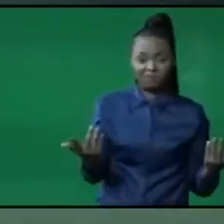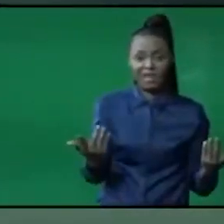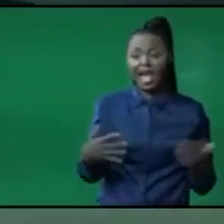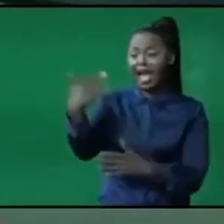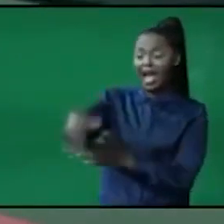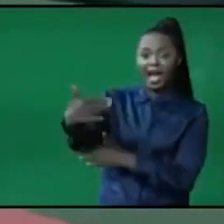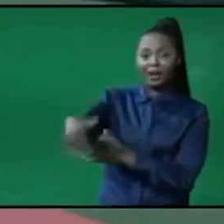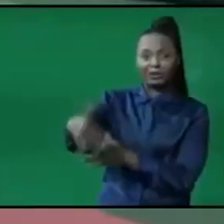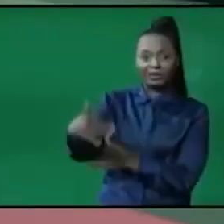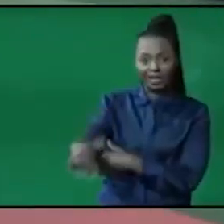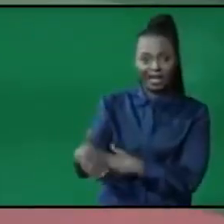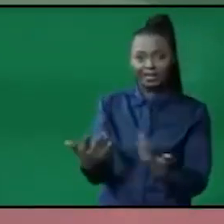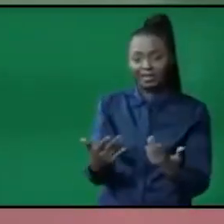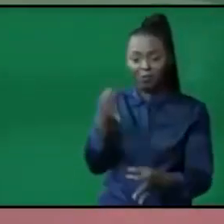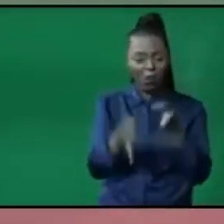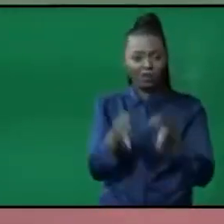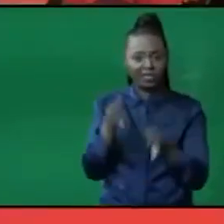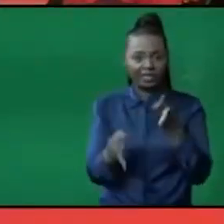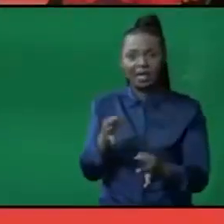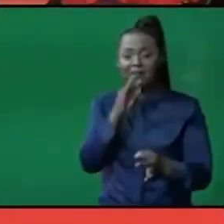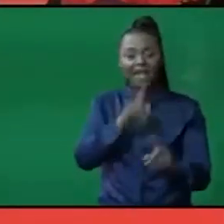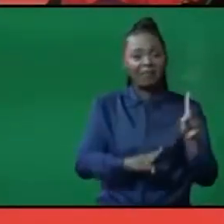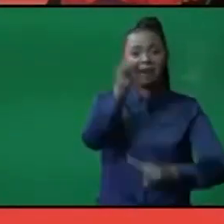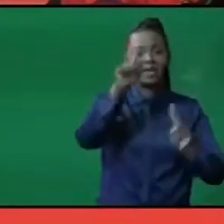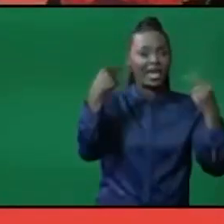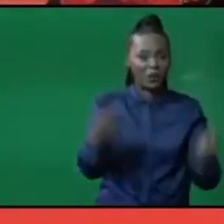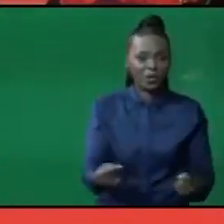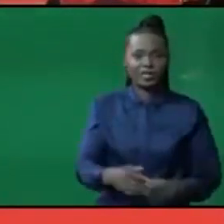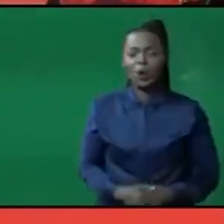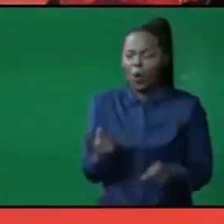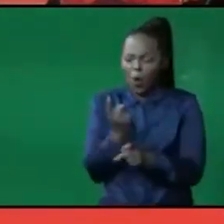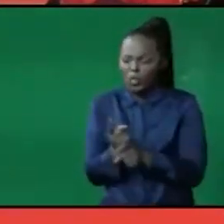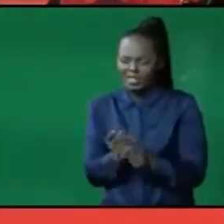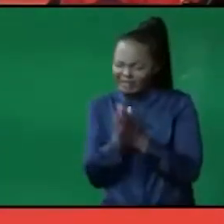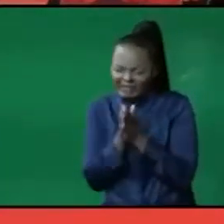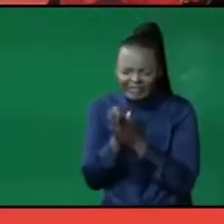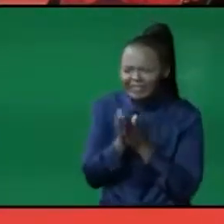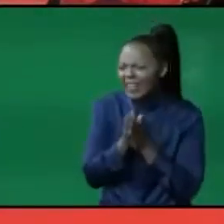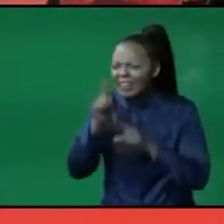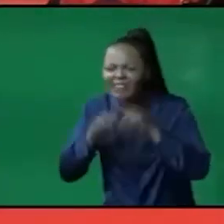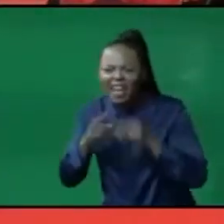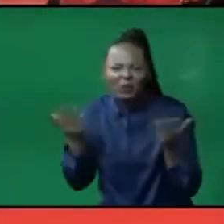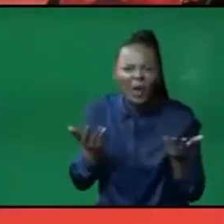outside factional politics. Where there is no fight, they just start a fight.